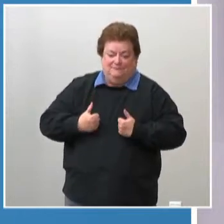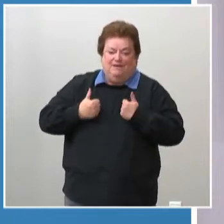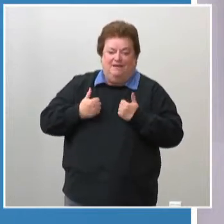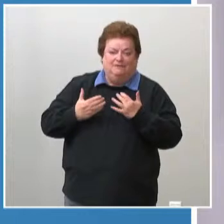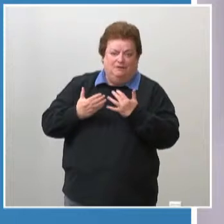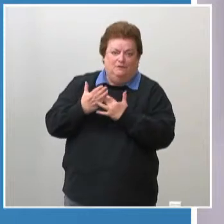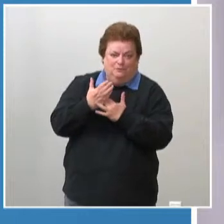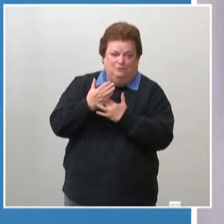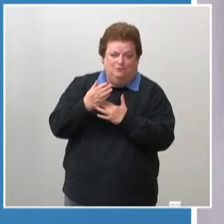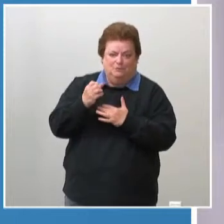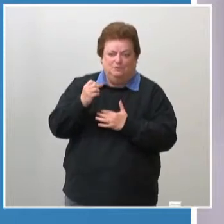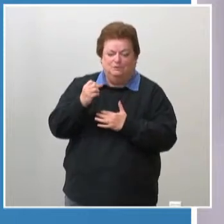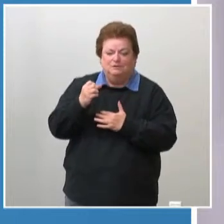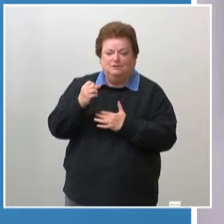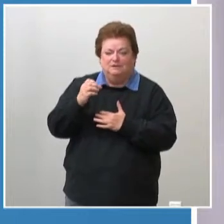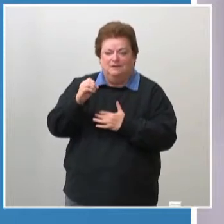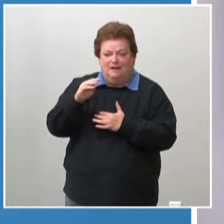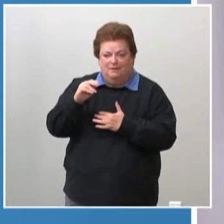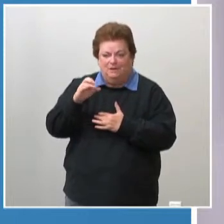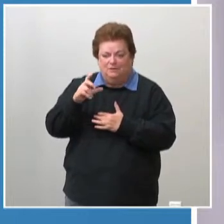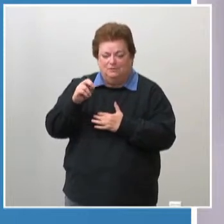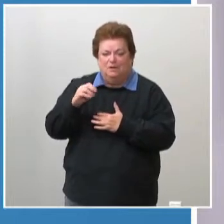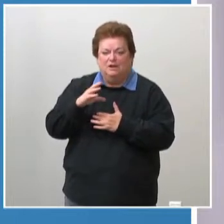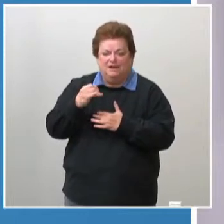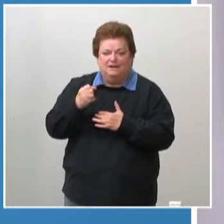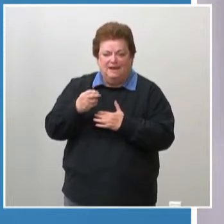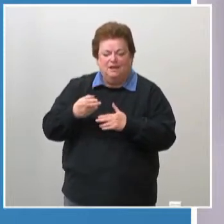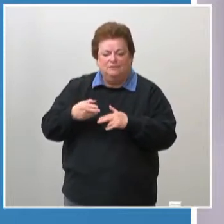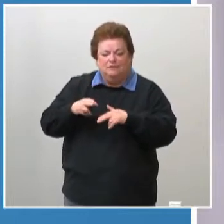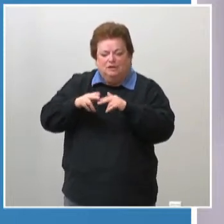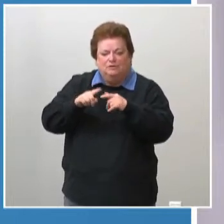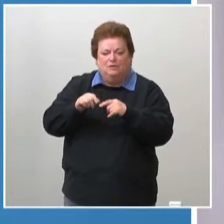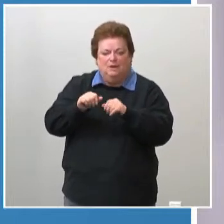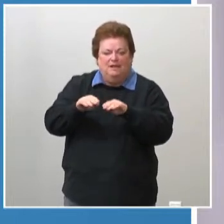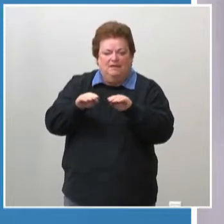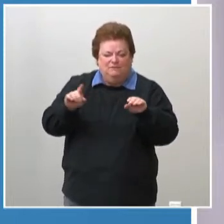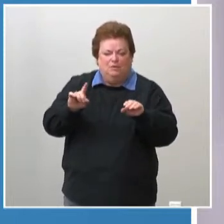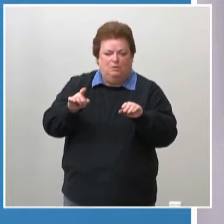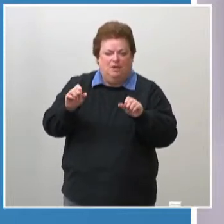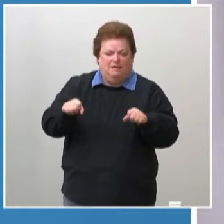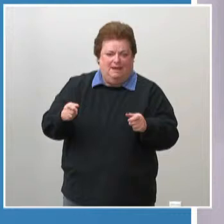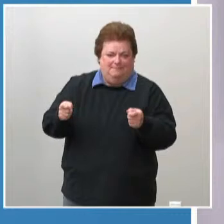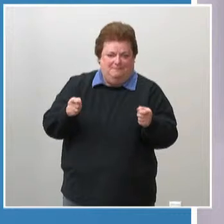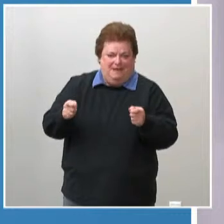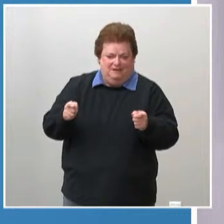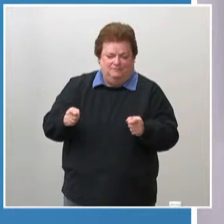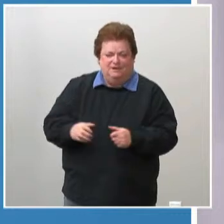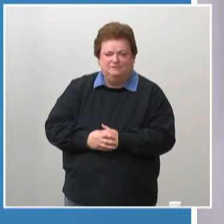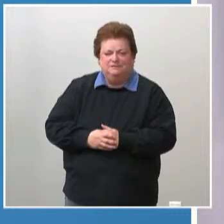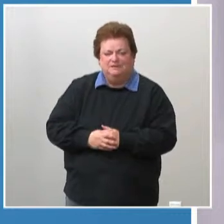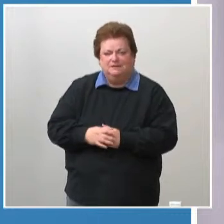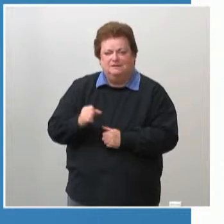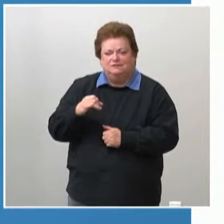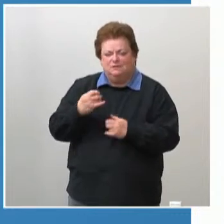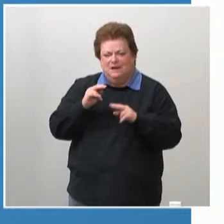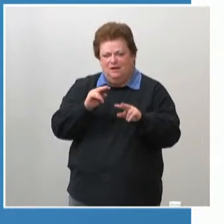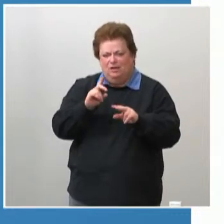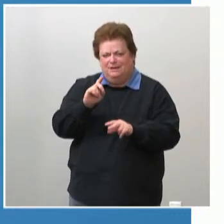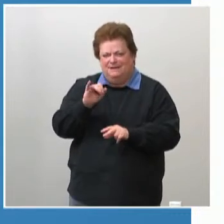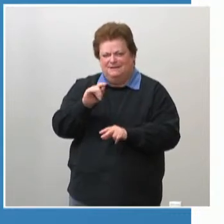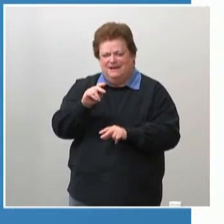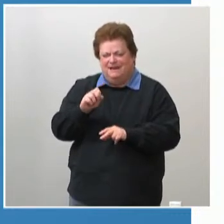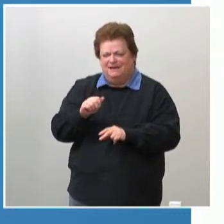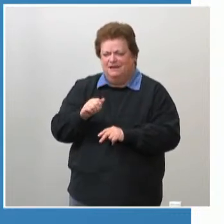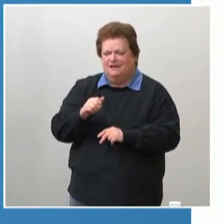and COVID-19 is moving closer to the level that is more manageable. So let's take a look at the data.